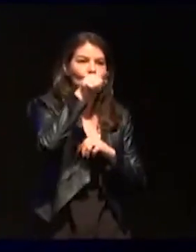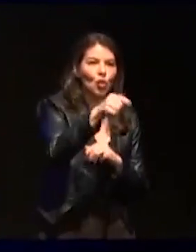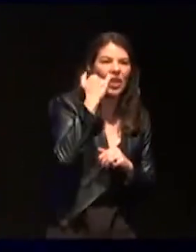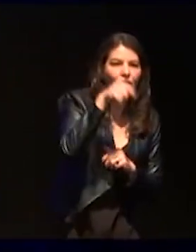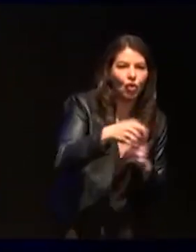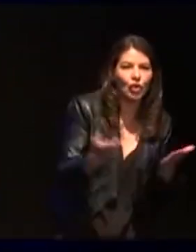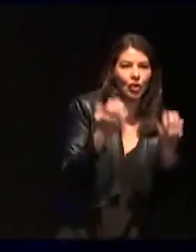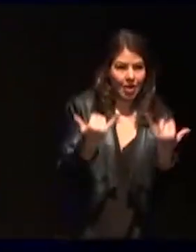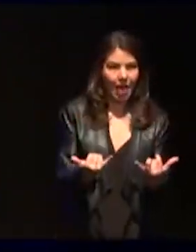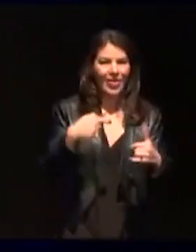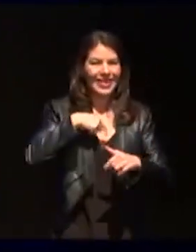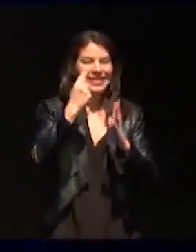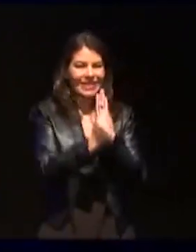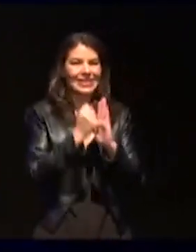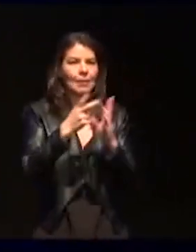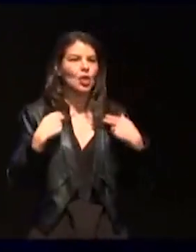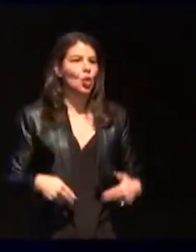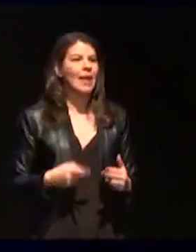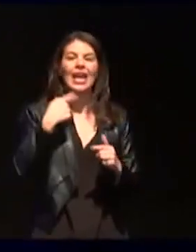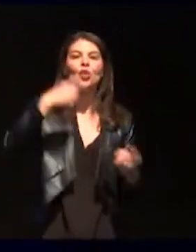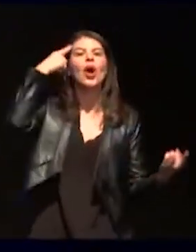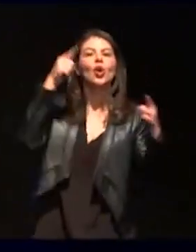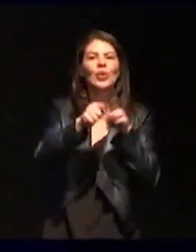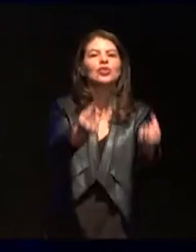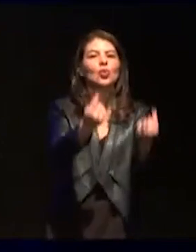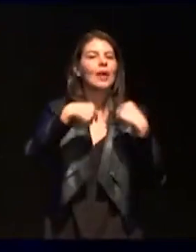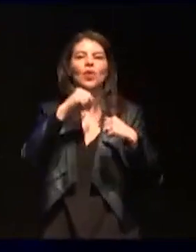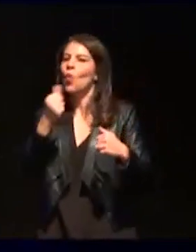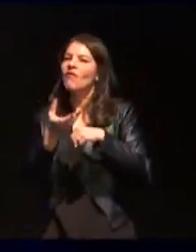on the planet this time in human history, God sent you and you agreed to come. You weren't